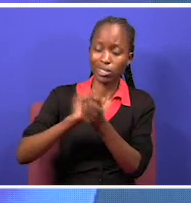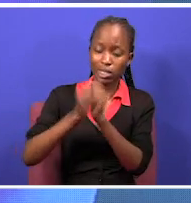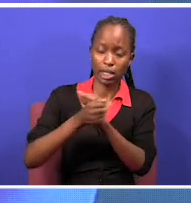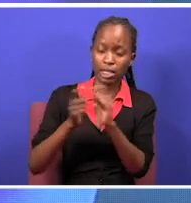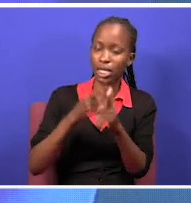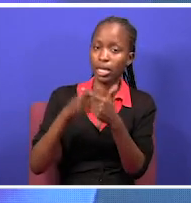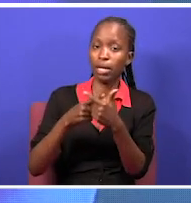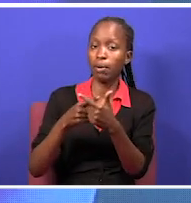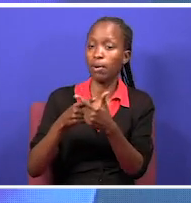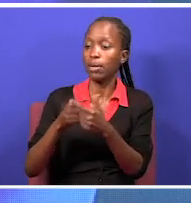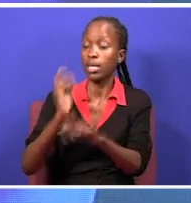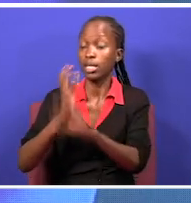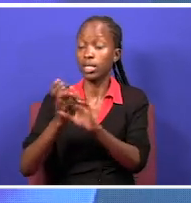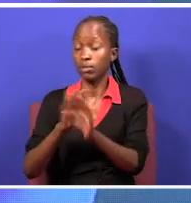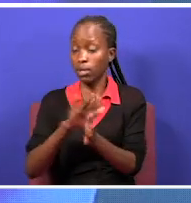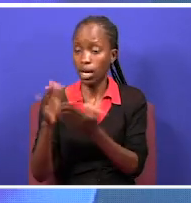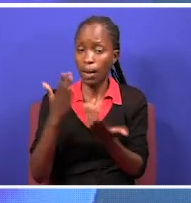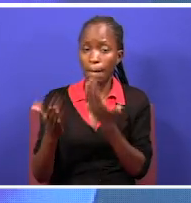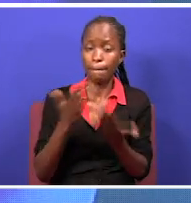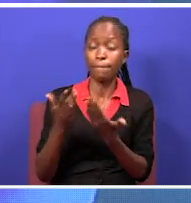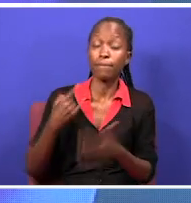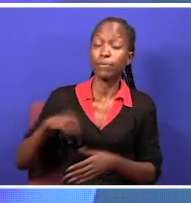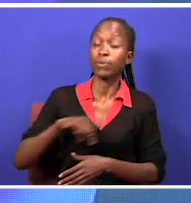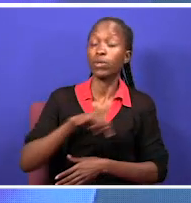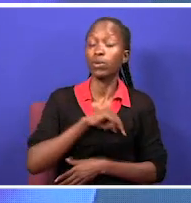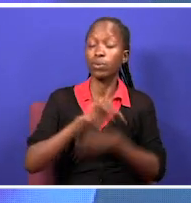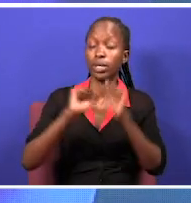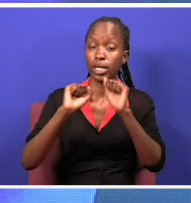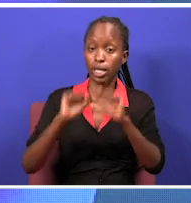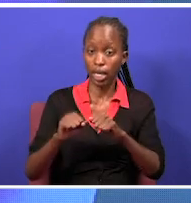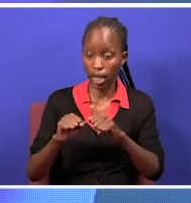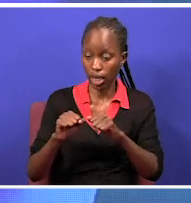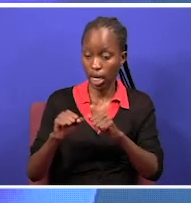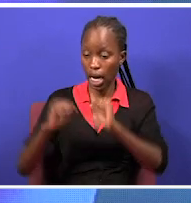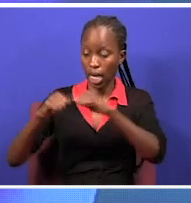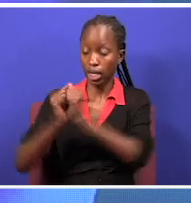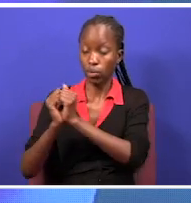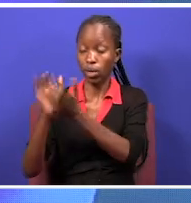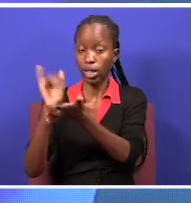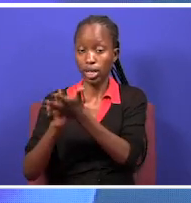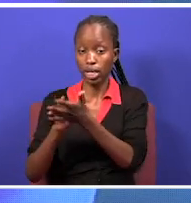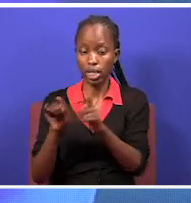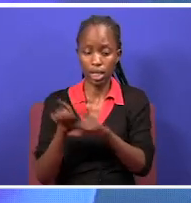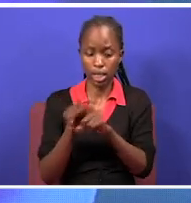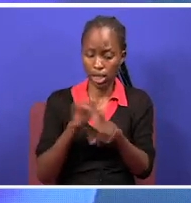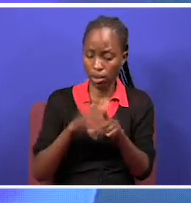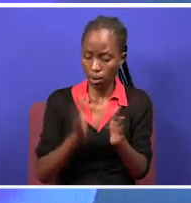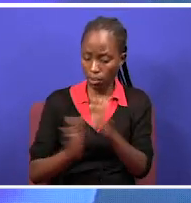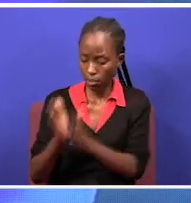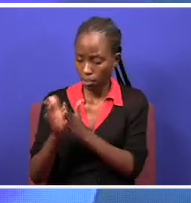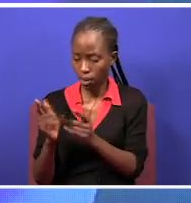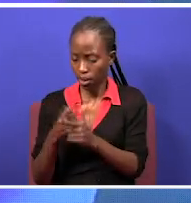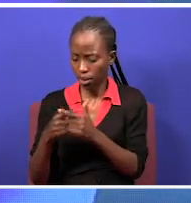issue. And perhaps we can agree with that. As I was preparing this, I thought